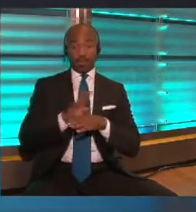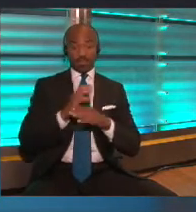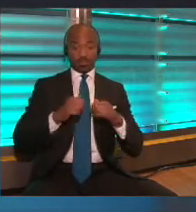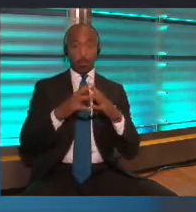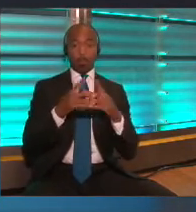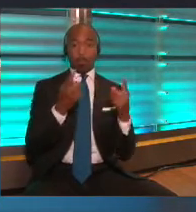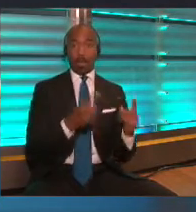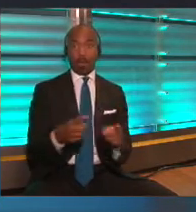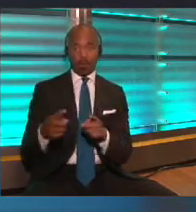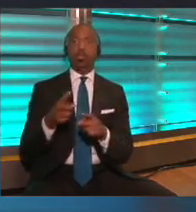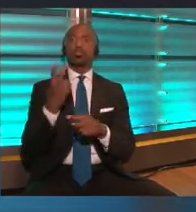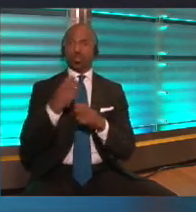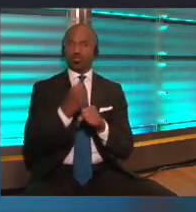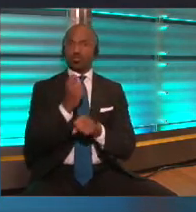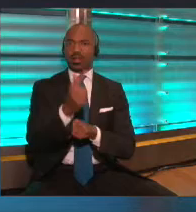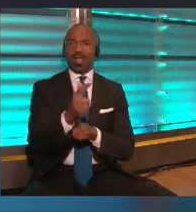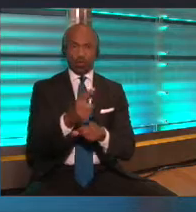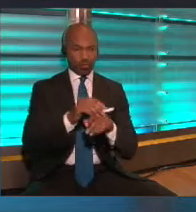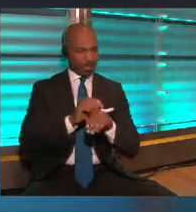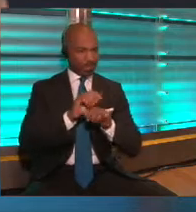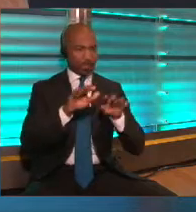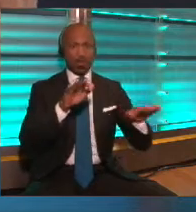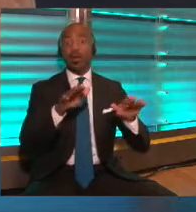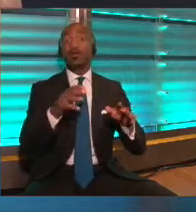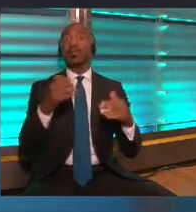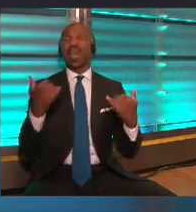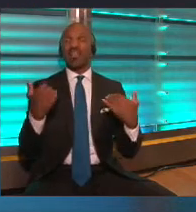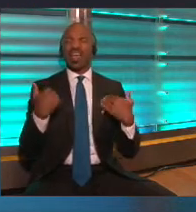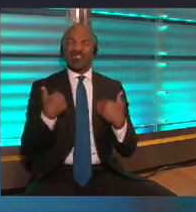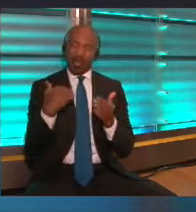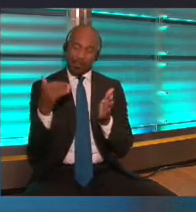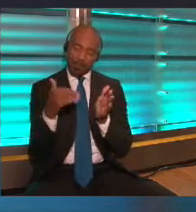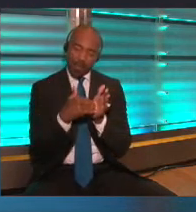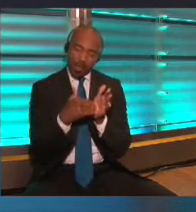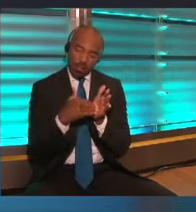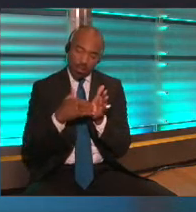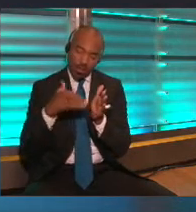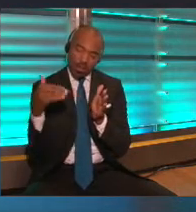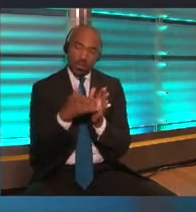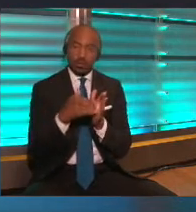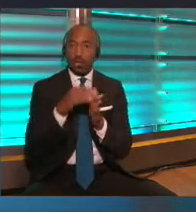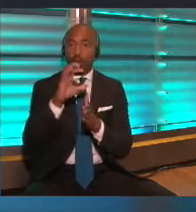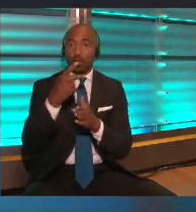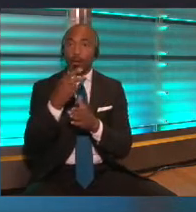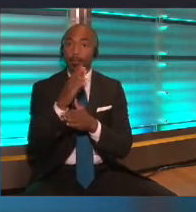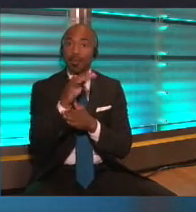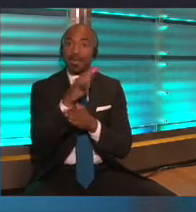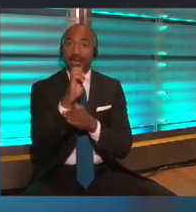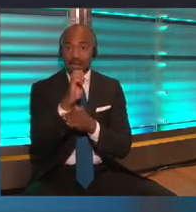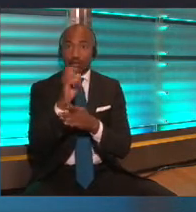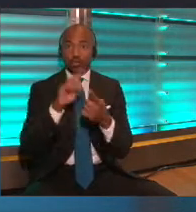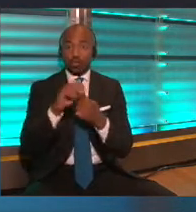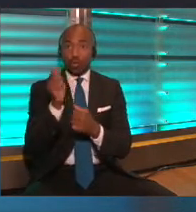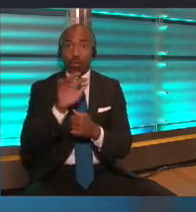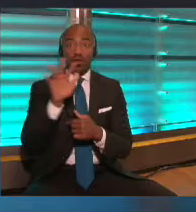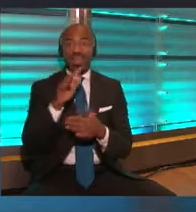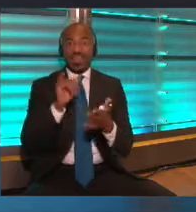And as of today, we've shipped millions of cupcakes across the country, and our shipping business is the fastest growing segment of our